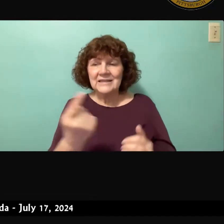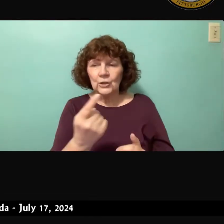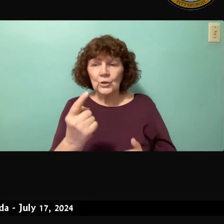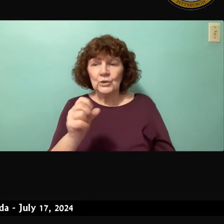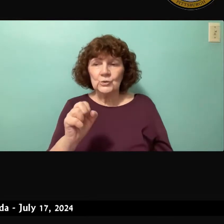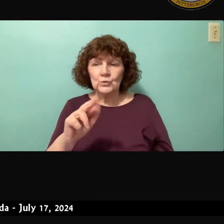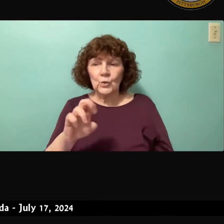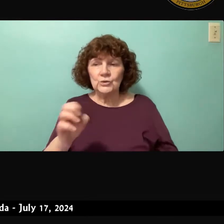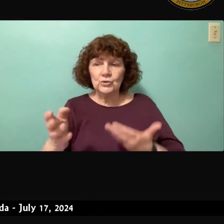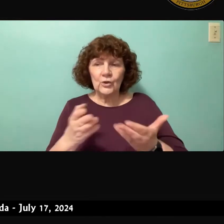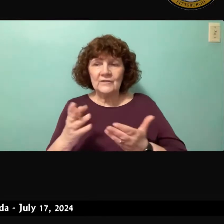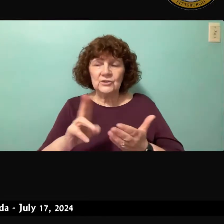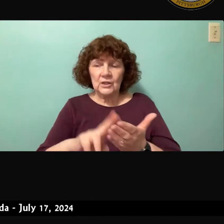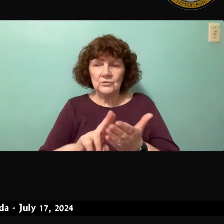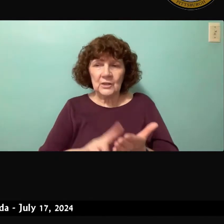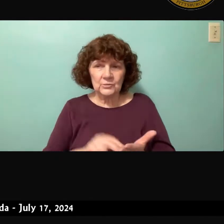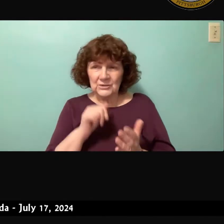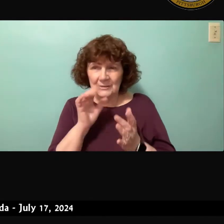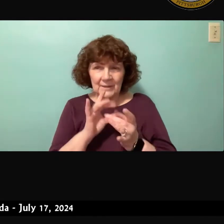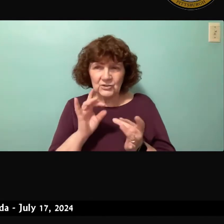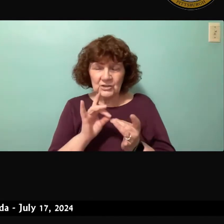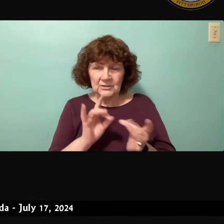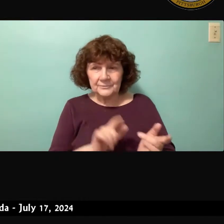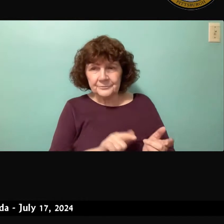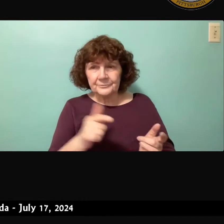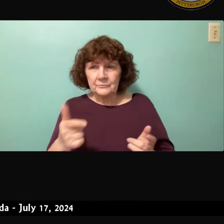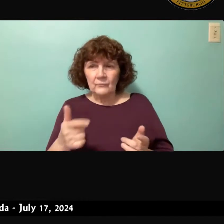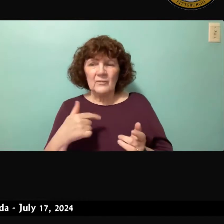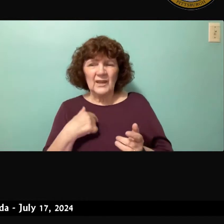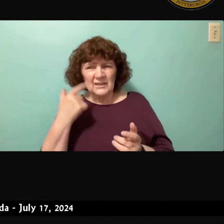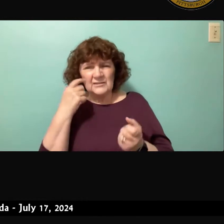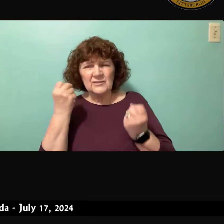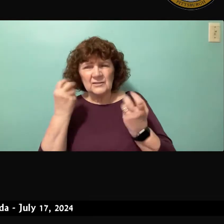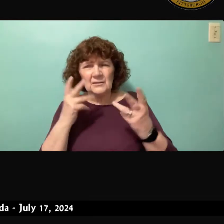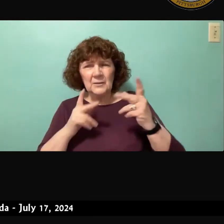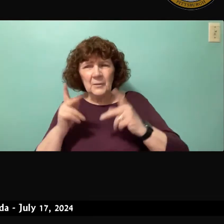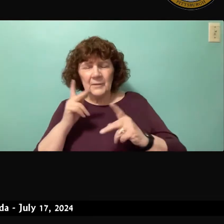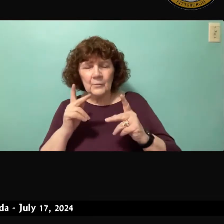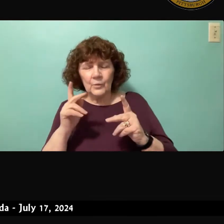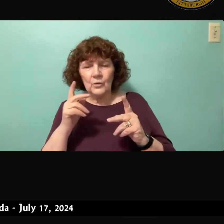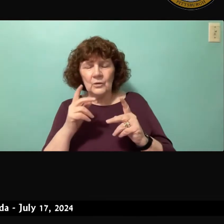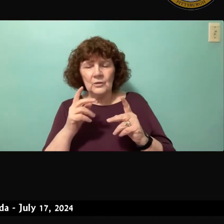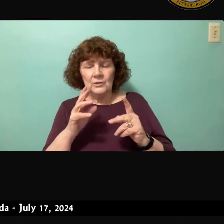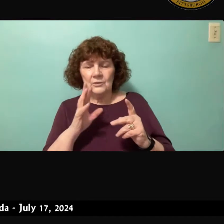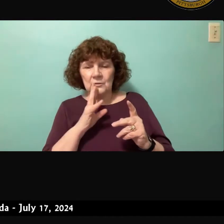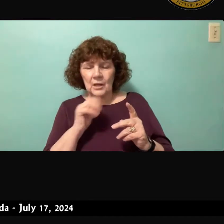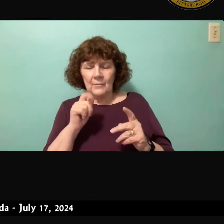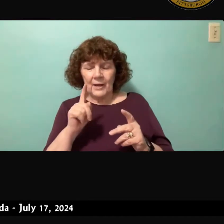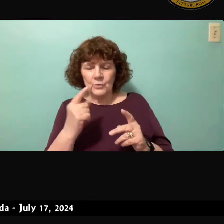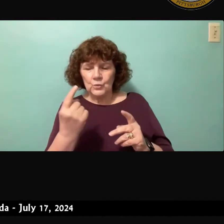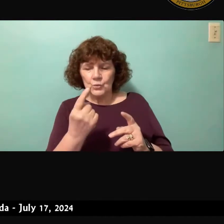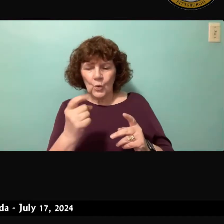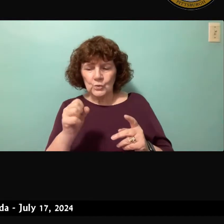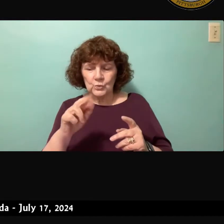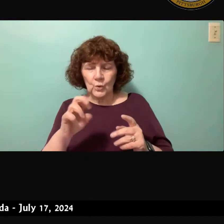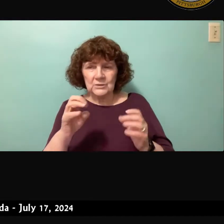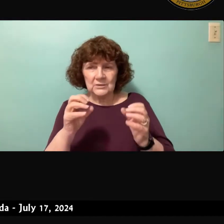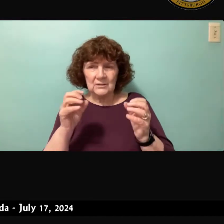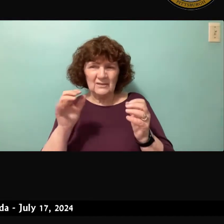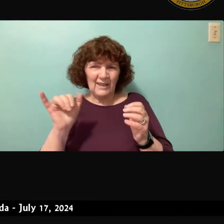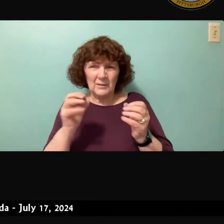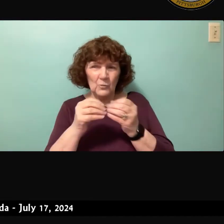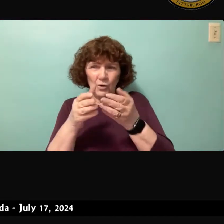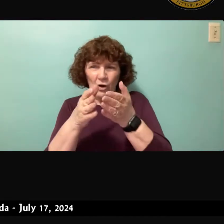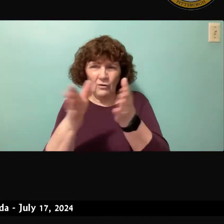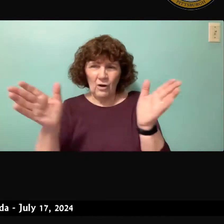just review the difference? Yeah, I think a lot of people refer to sole source more globally than it is, but in the code it's